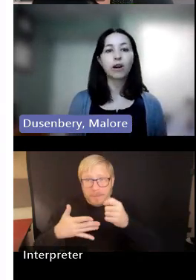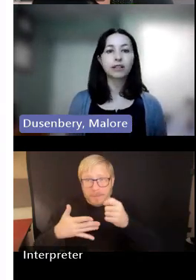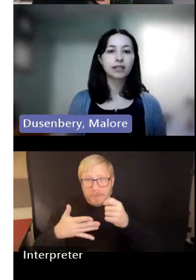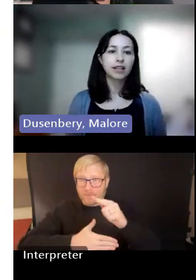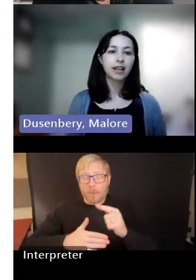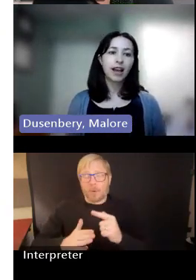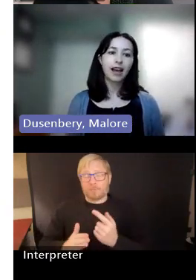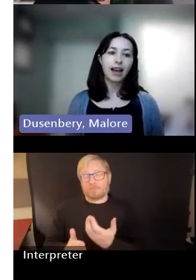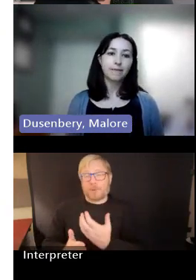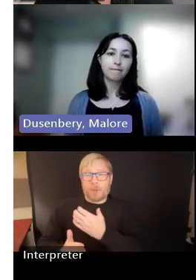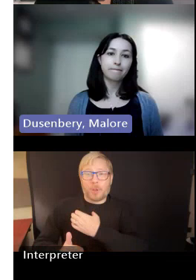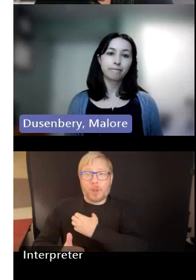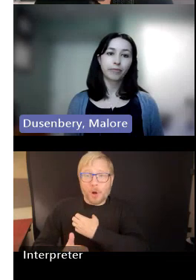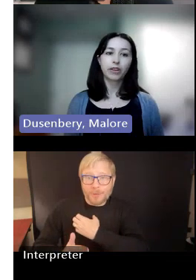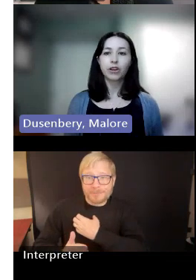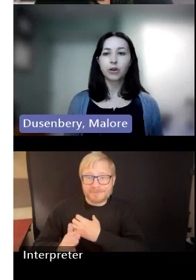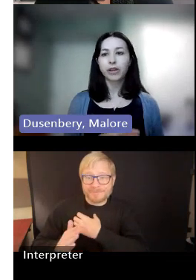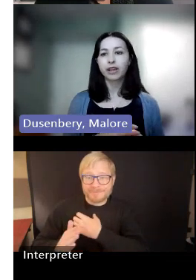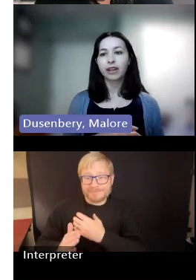or courts.